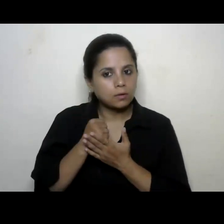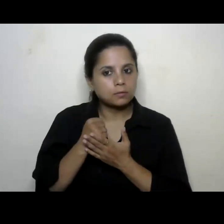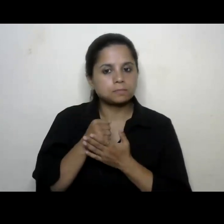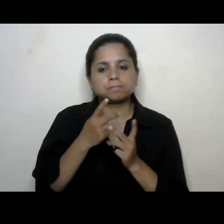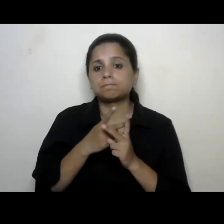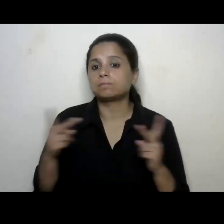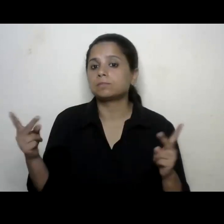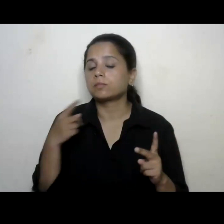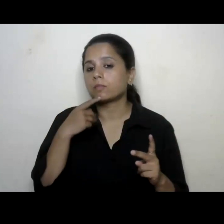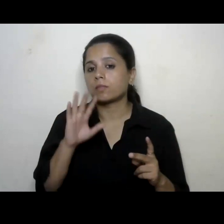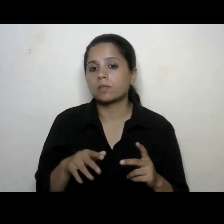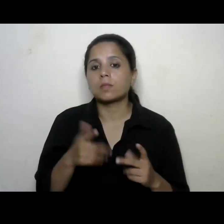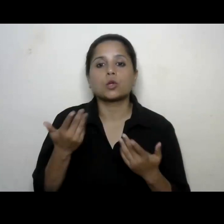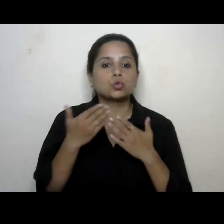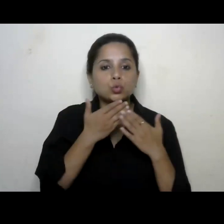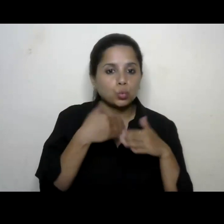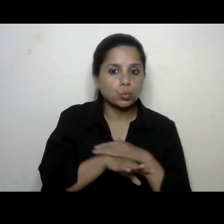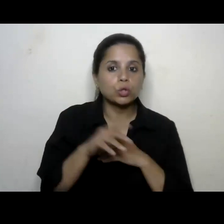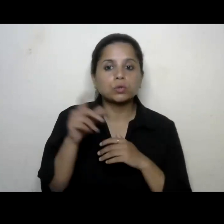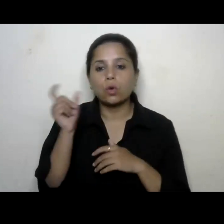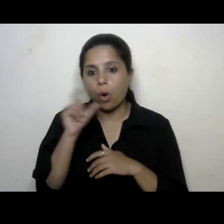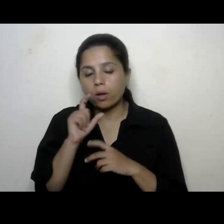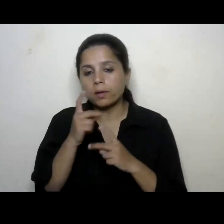various schools, colleges, and